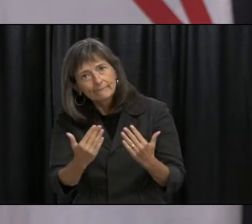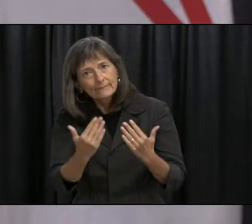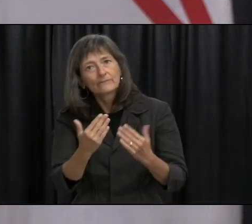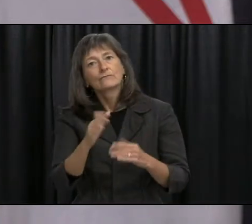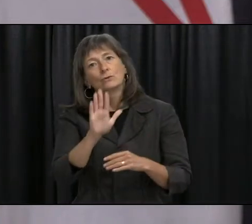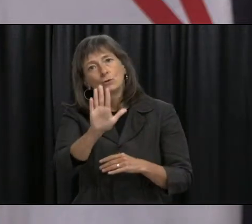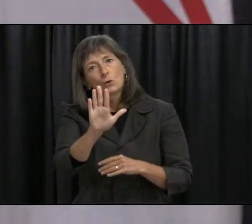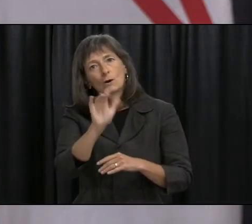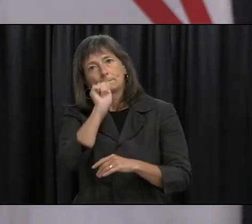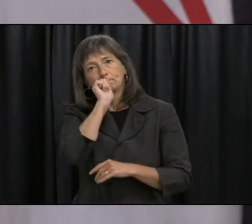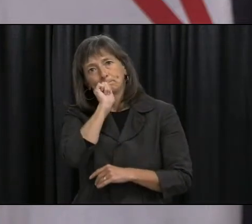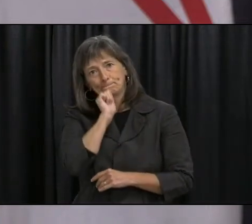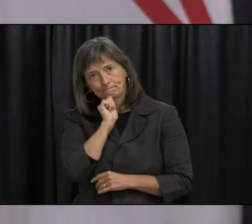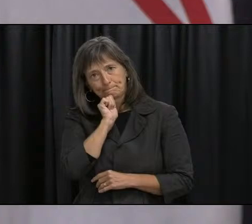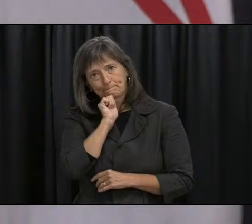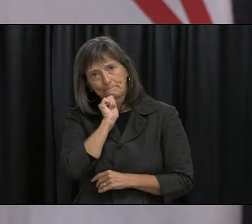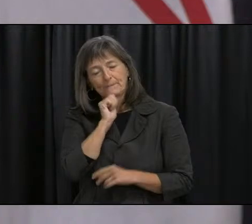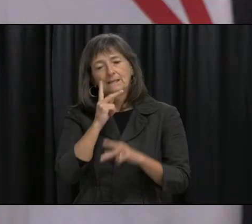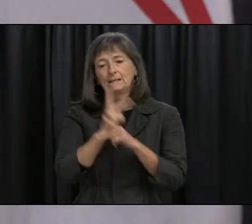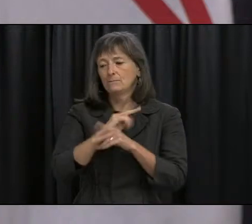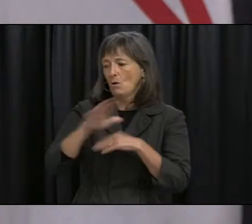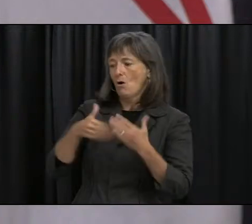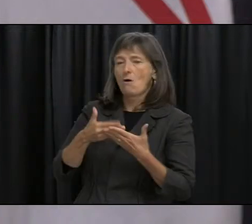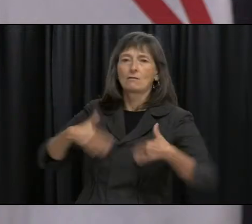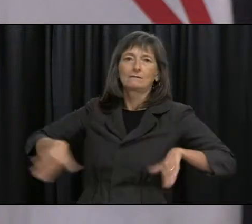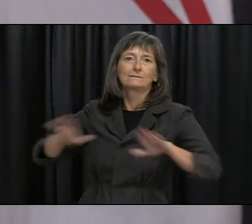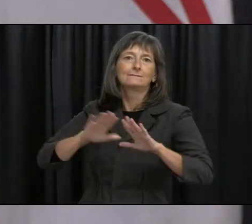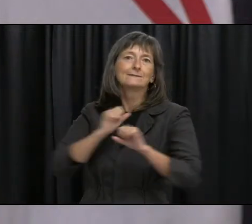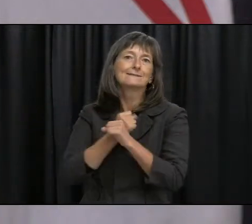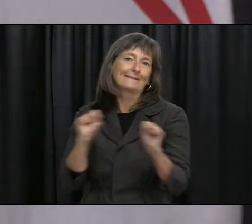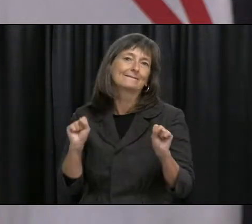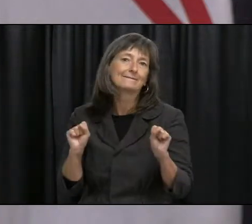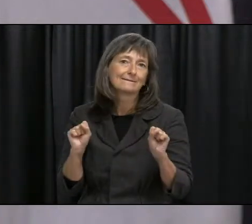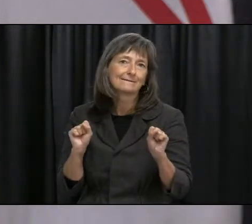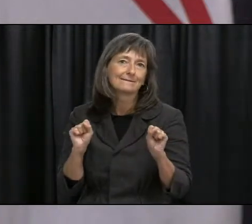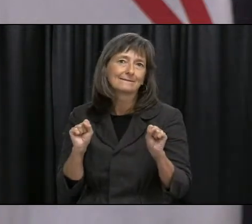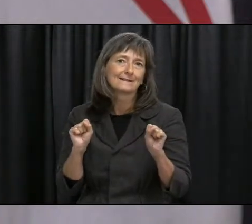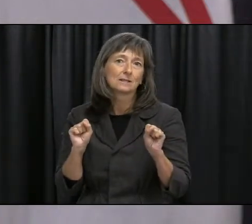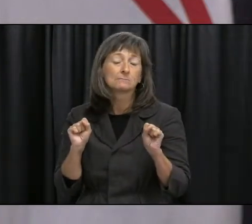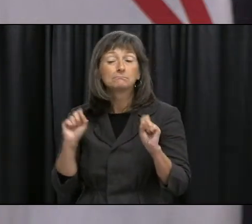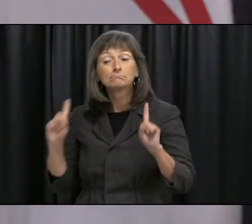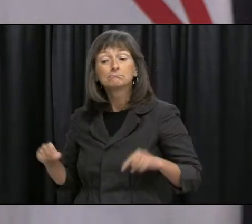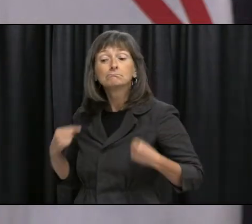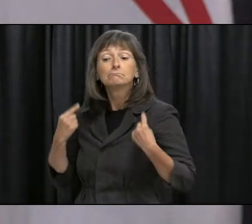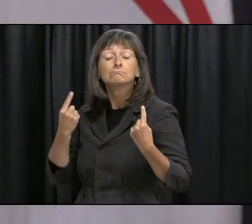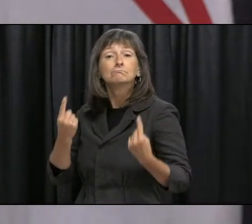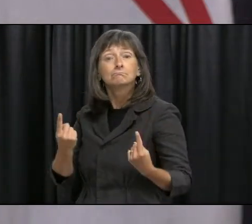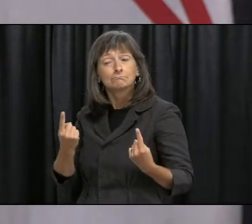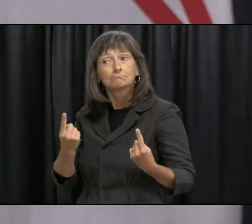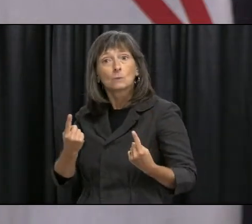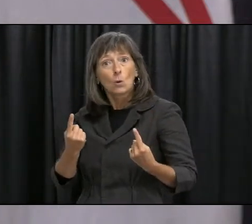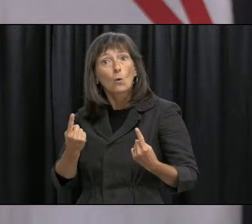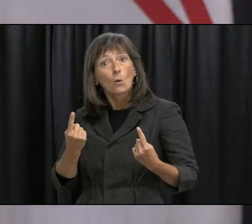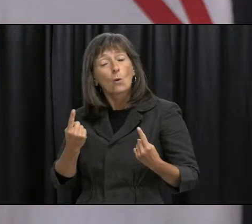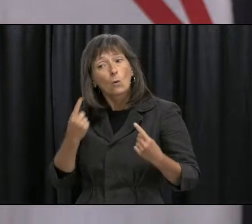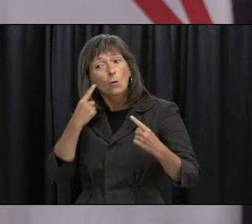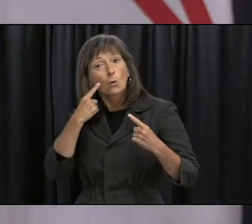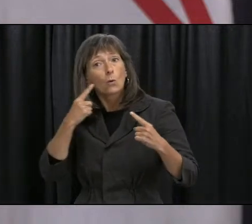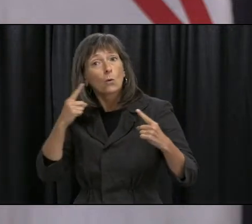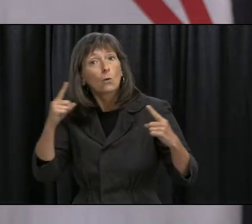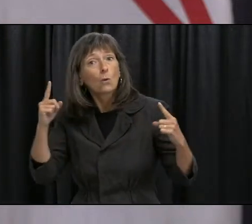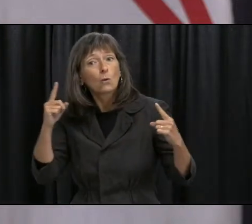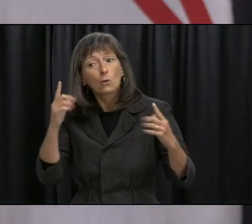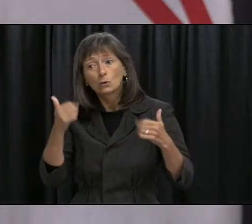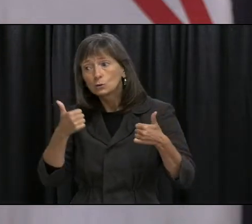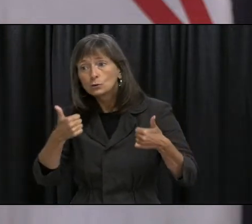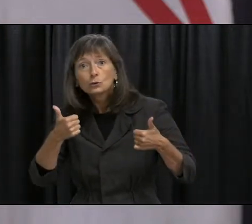those around you safe upon your return to the province. We have come a long way in living with COVID-19. Thanks to our continued